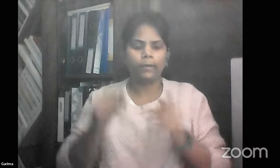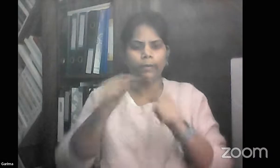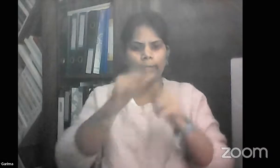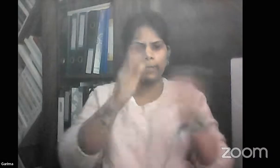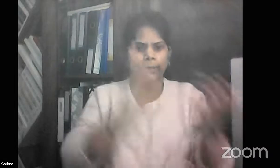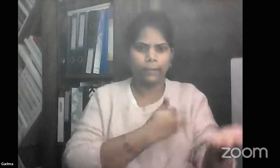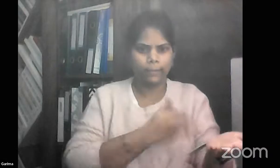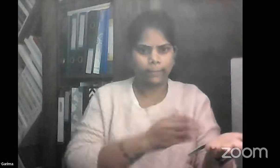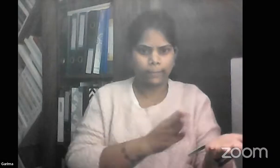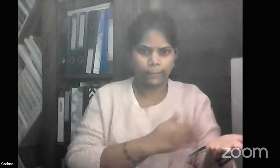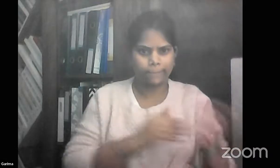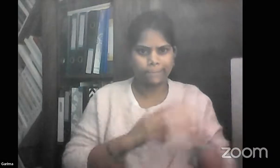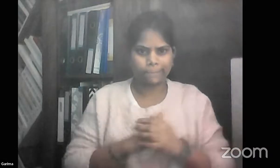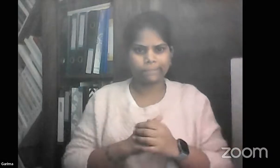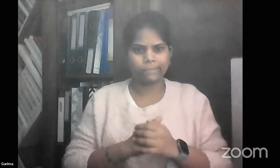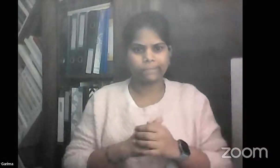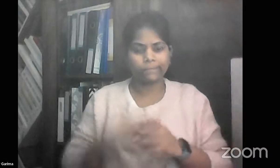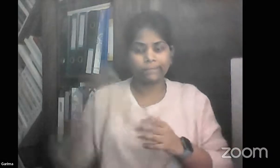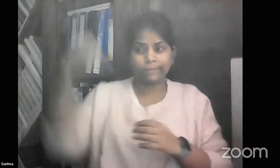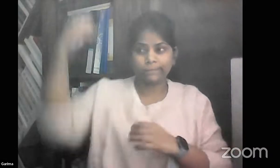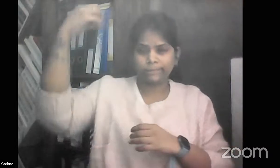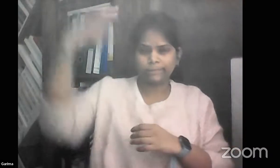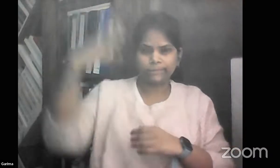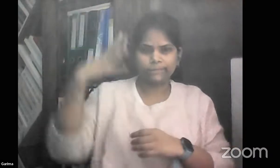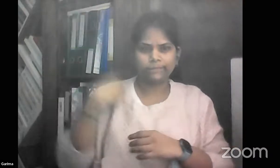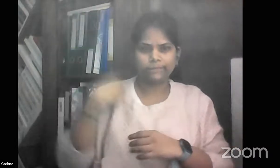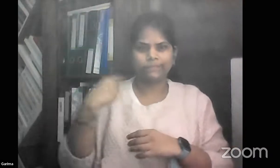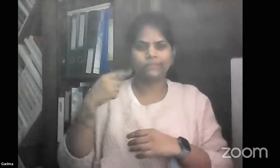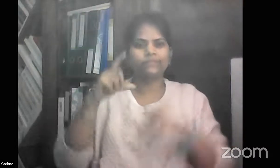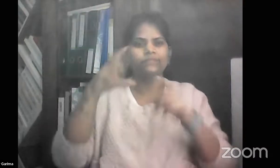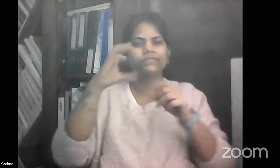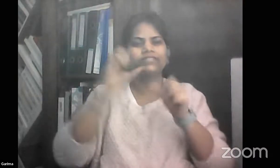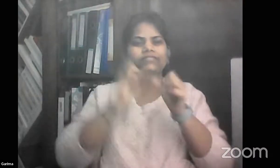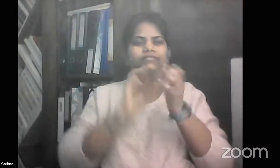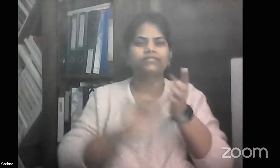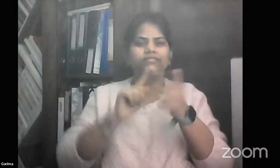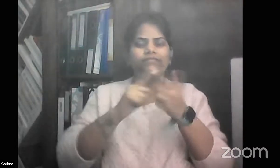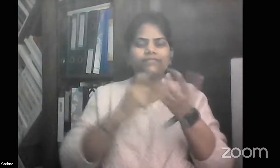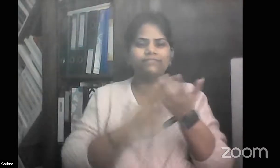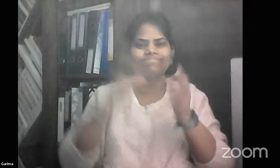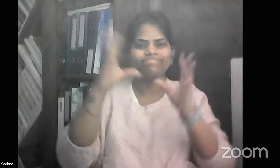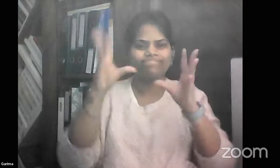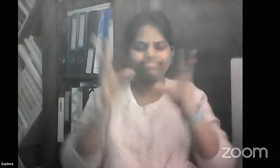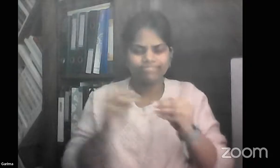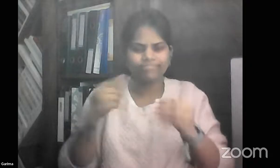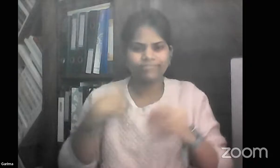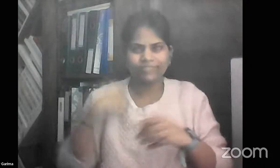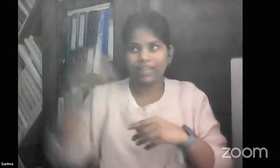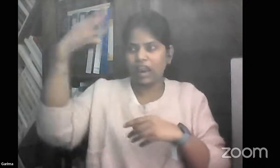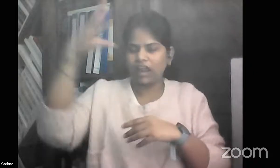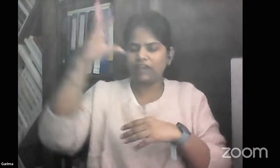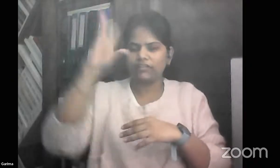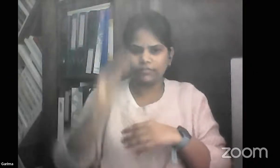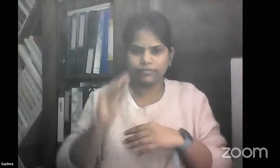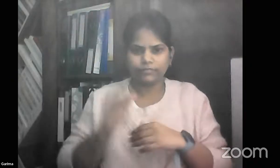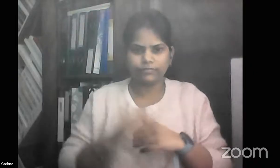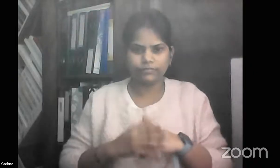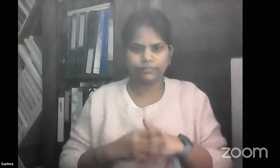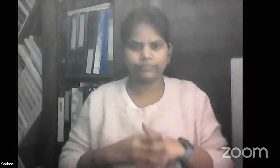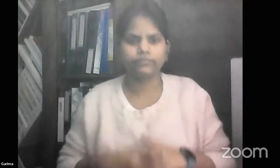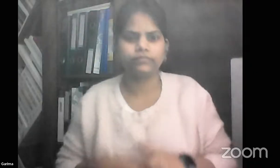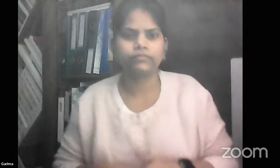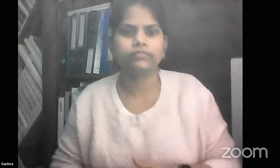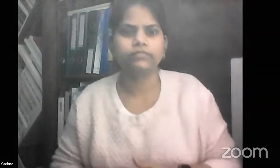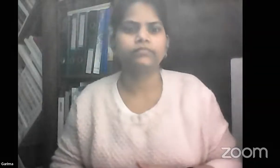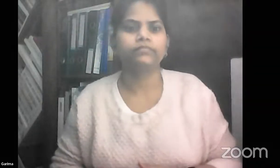my light is spent, and sorry, I have to switch off my camera because there's no light here. So when I consider how my light is spent, ere half